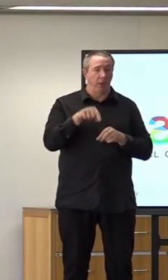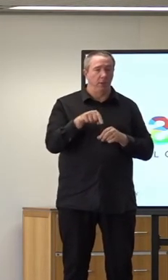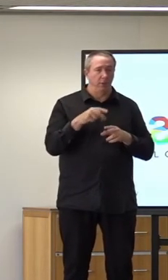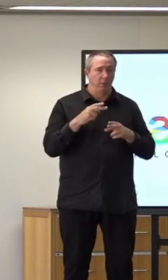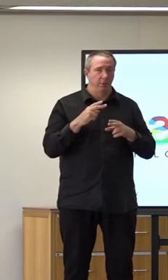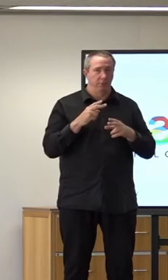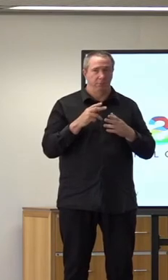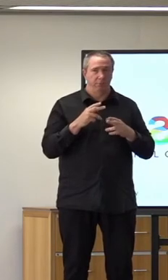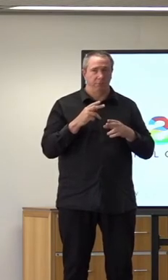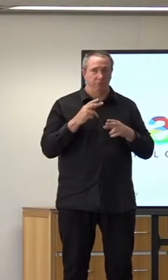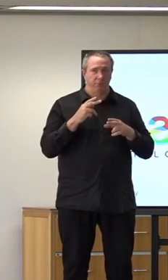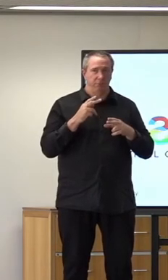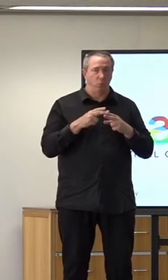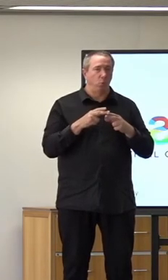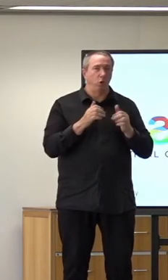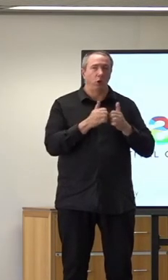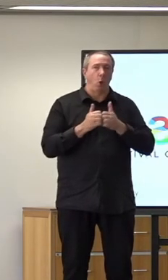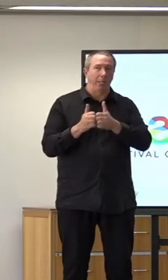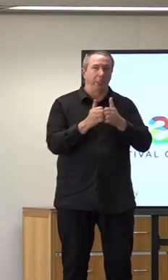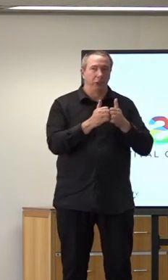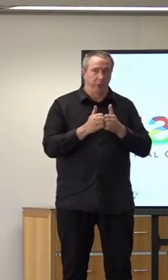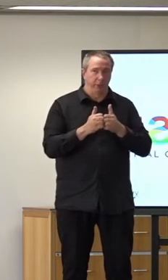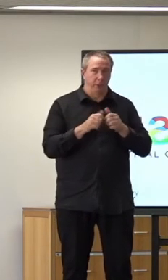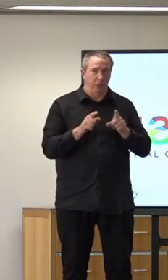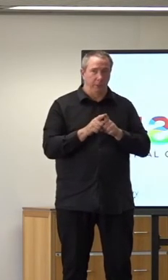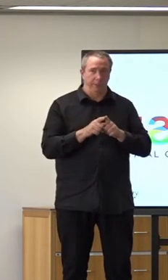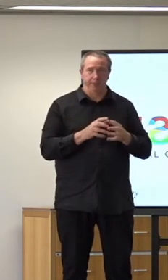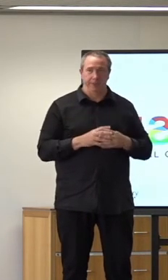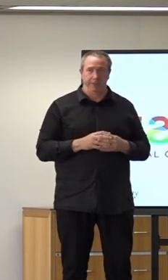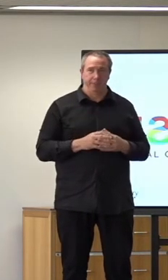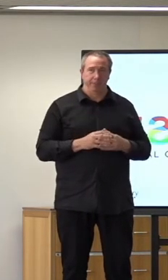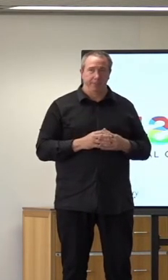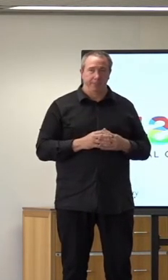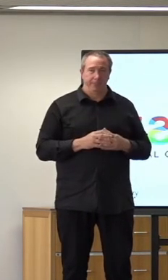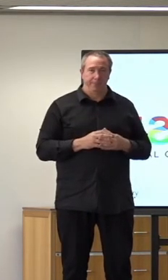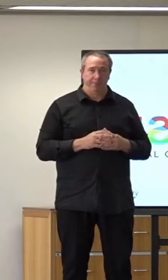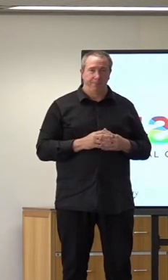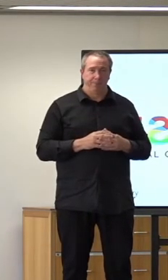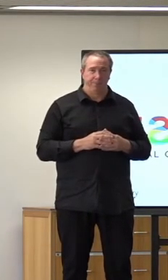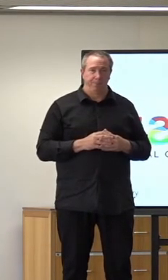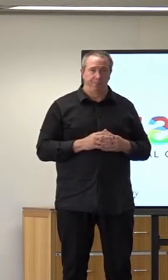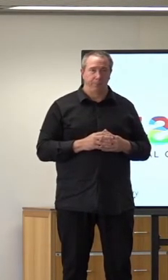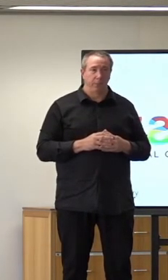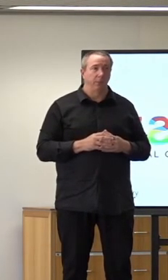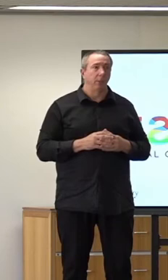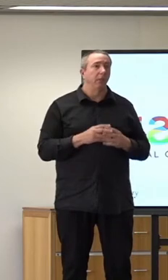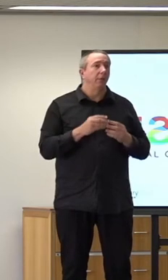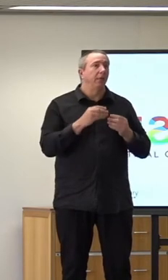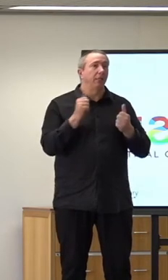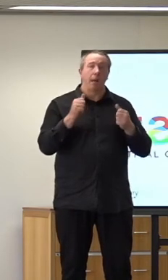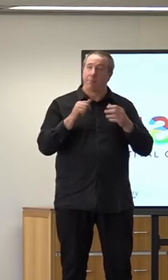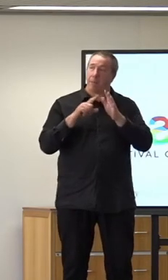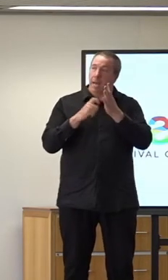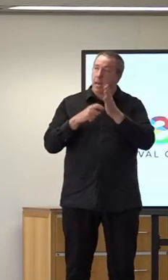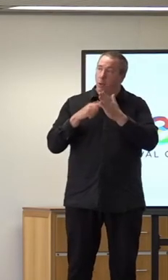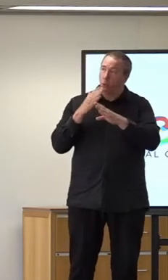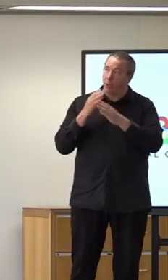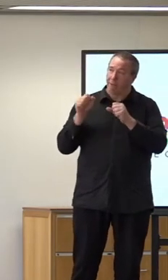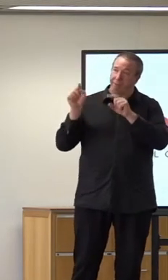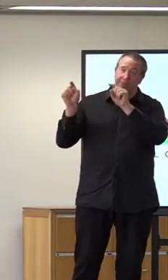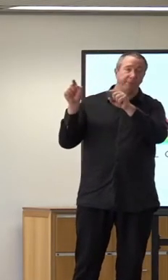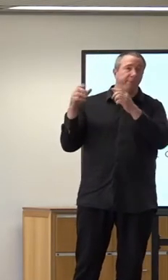those coalitions, I suppose. Yeah, there's some lovely pieces of work out there that we discussed